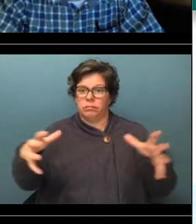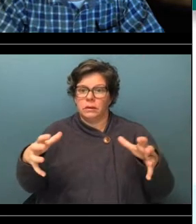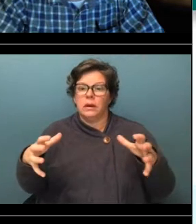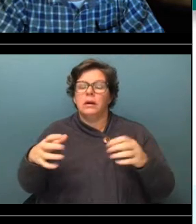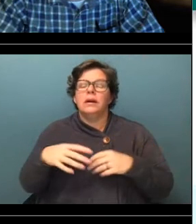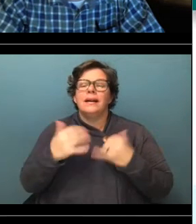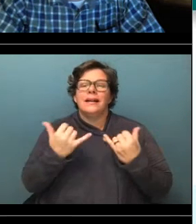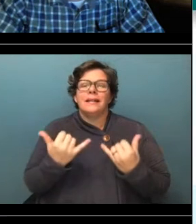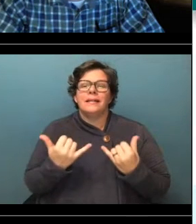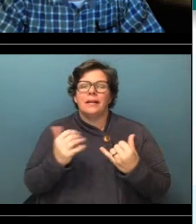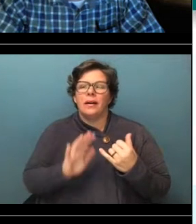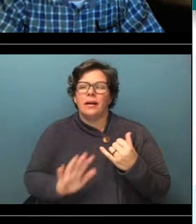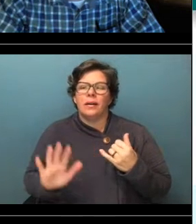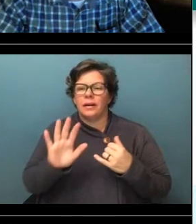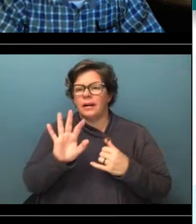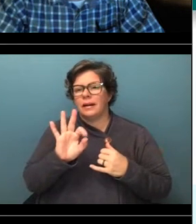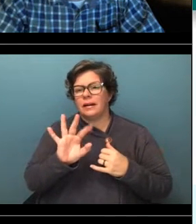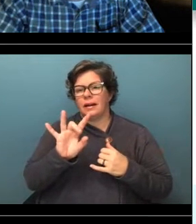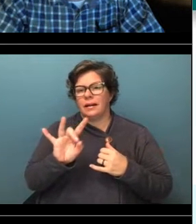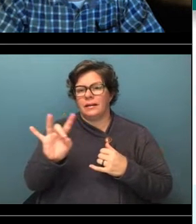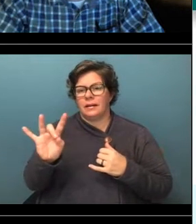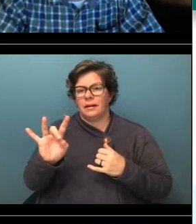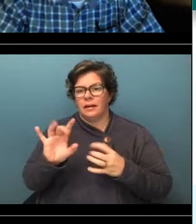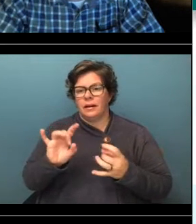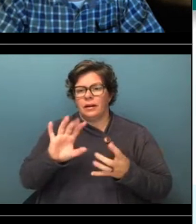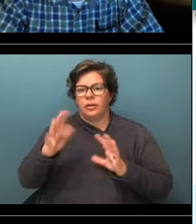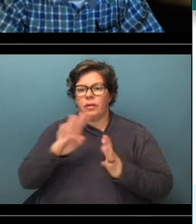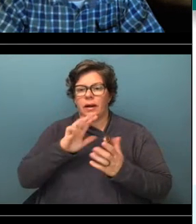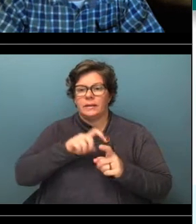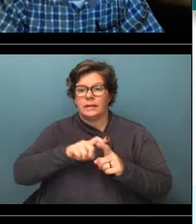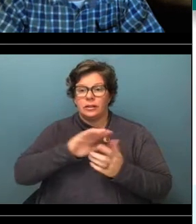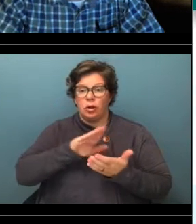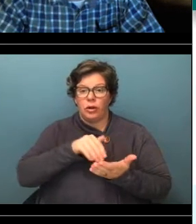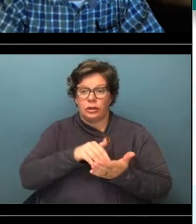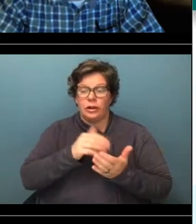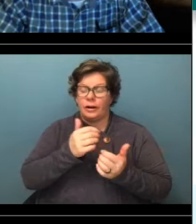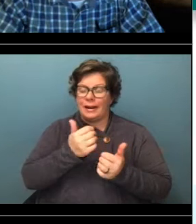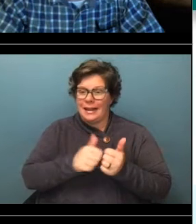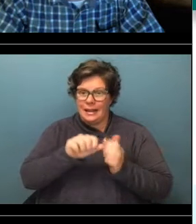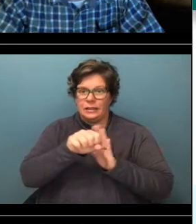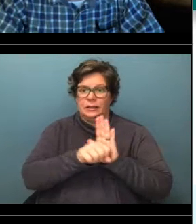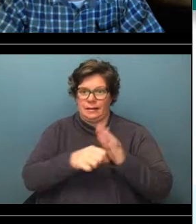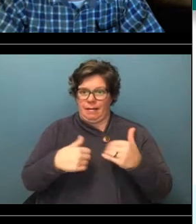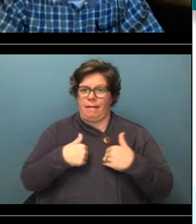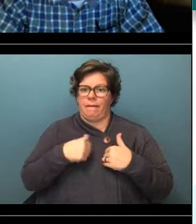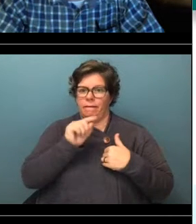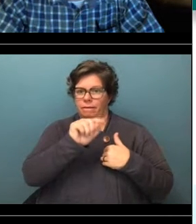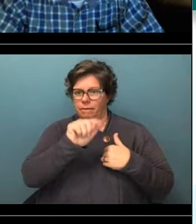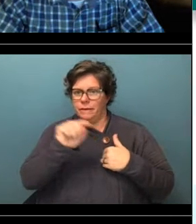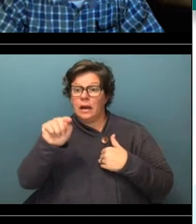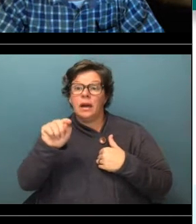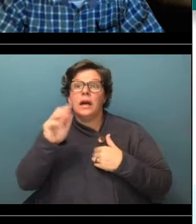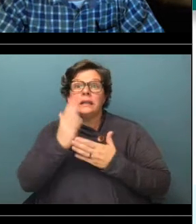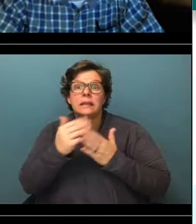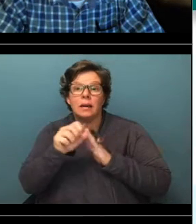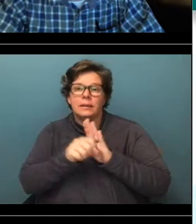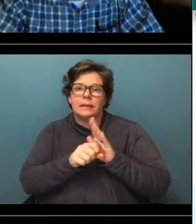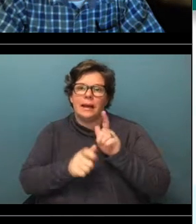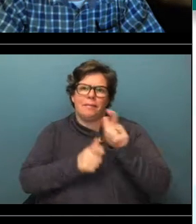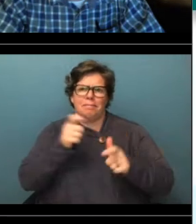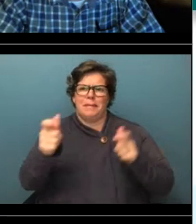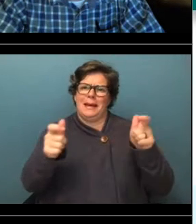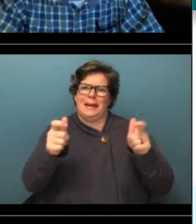there are what's known as 988 crisis call centers in every state. And in some states, there are several. If you look at